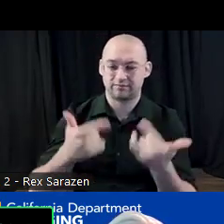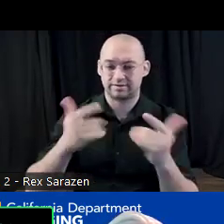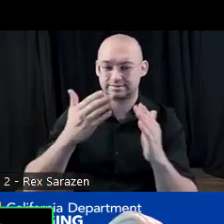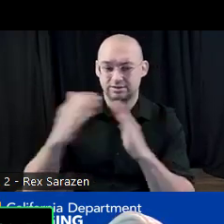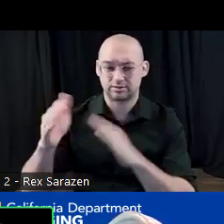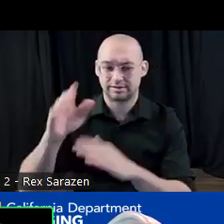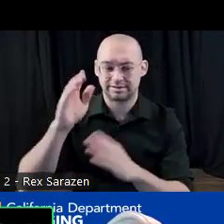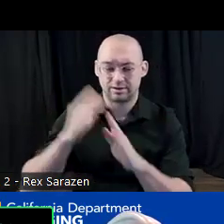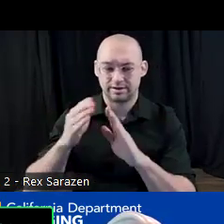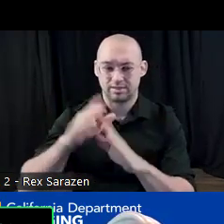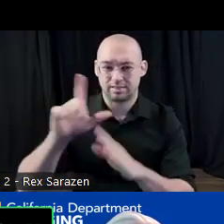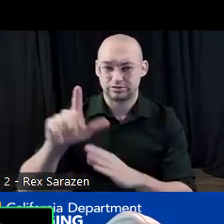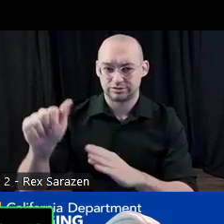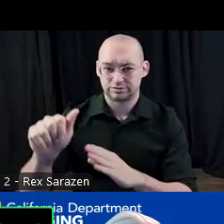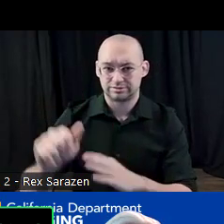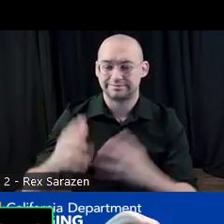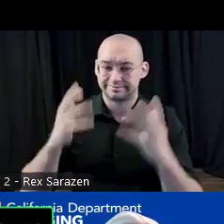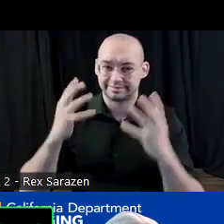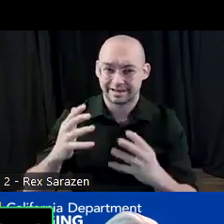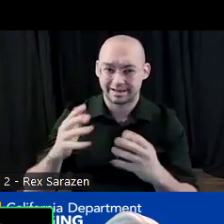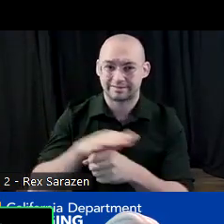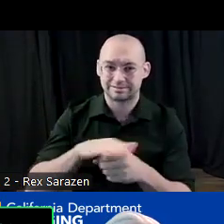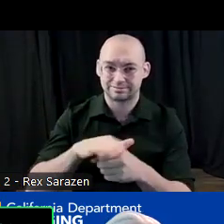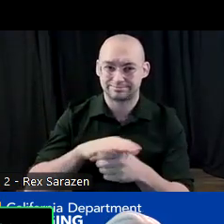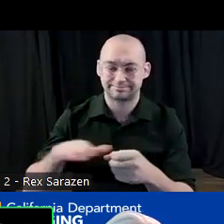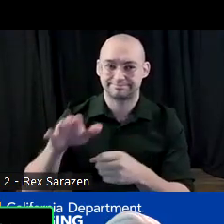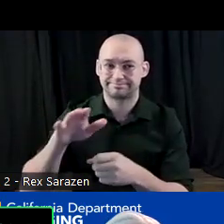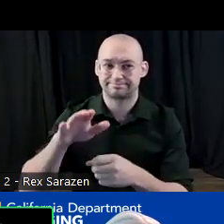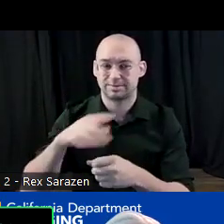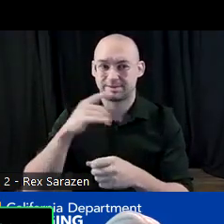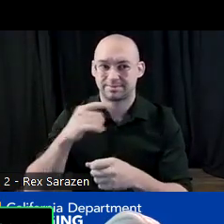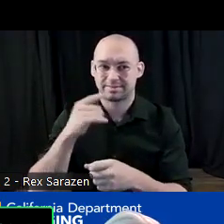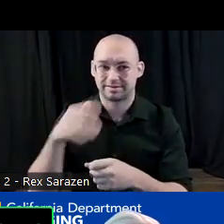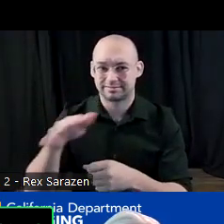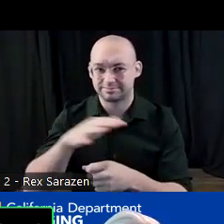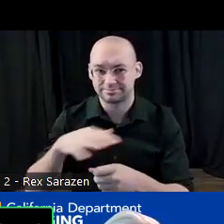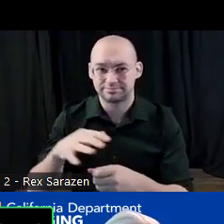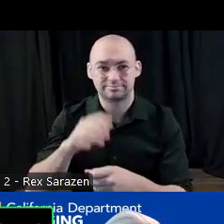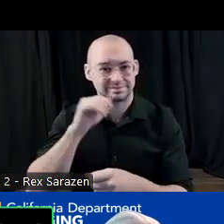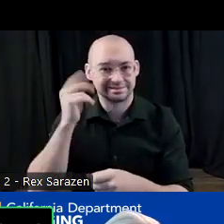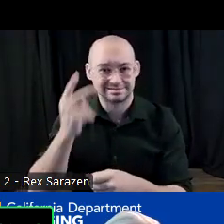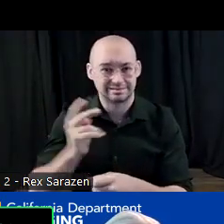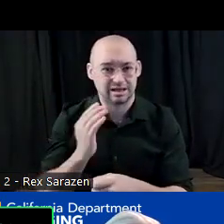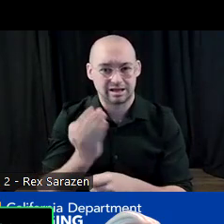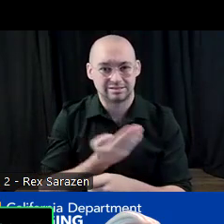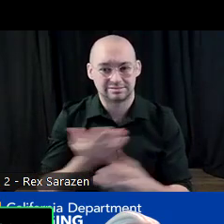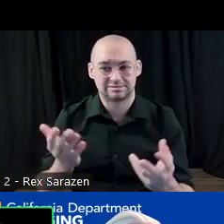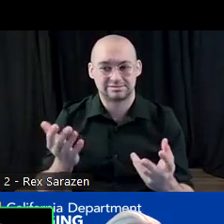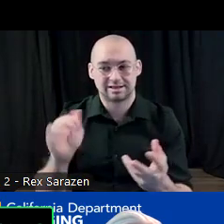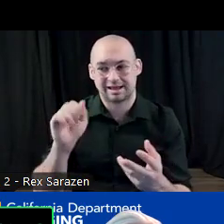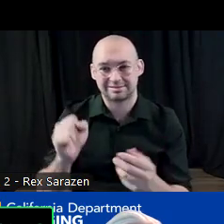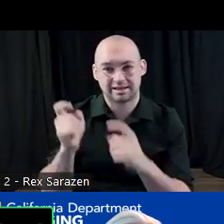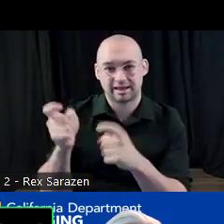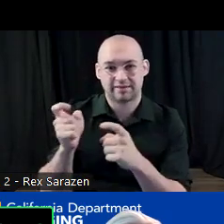general public do not see us as uh they do not see us as giving to